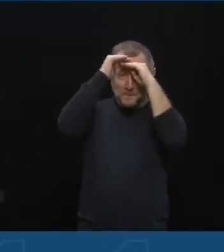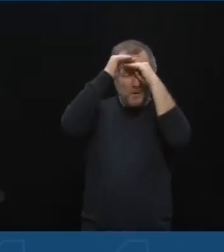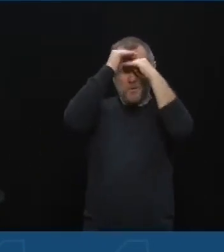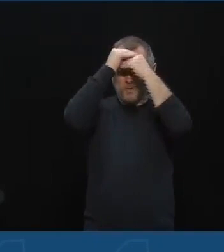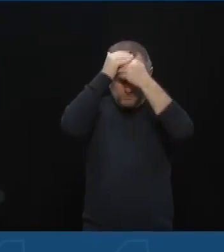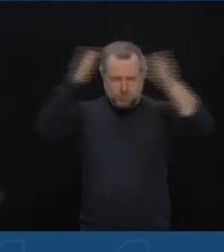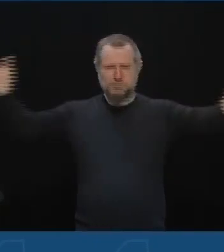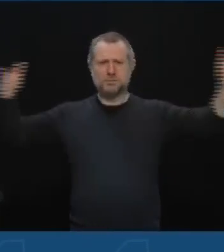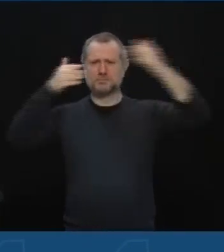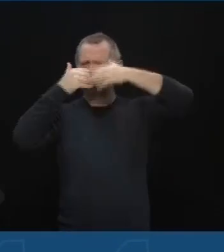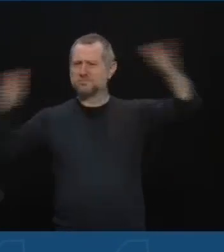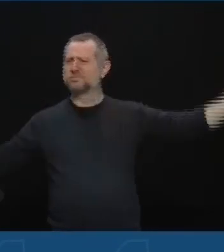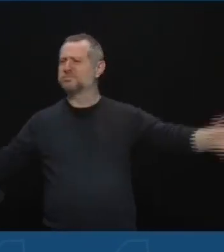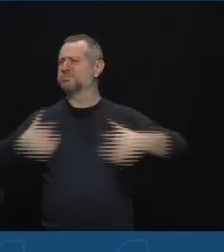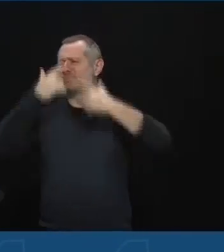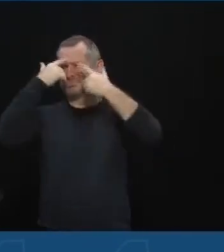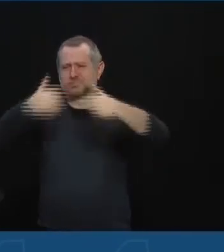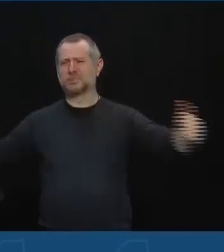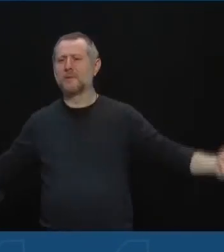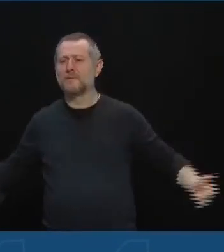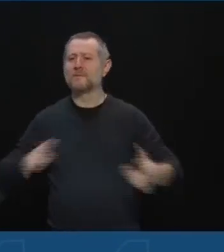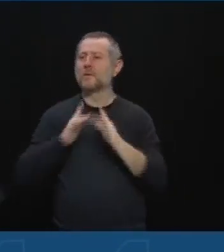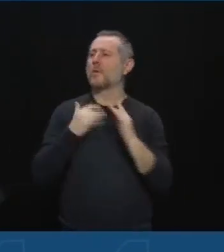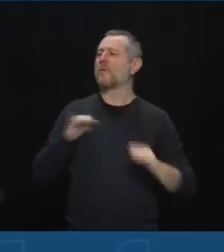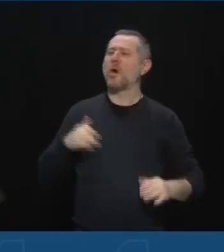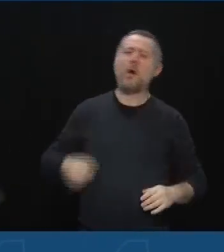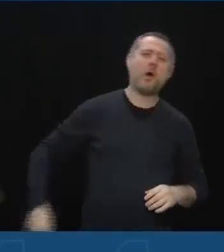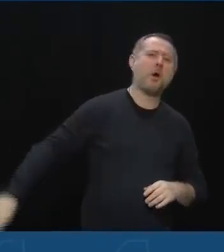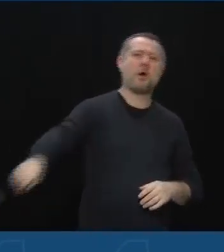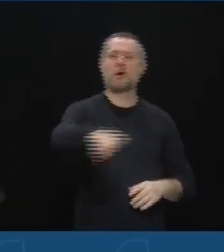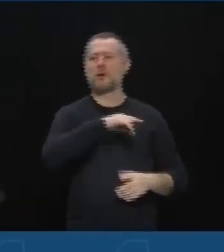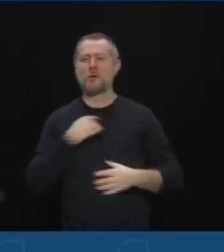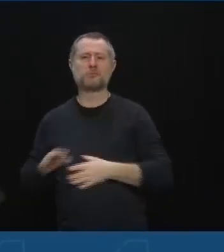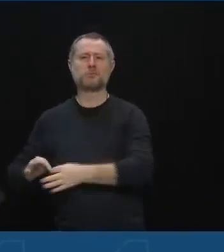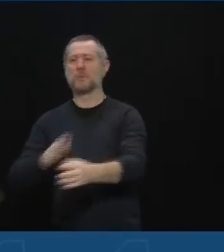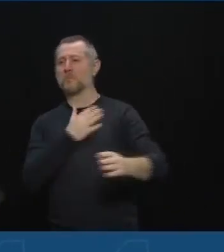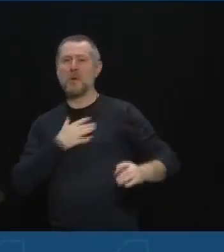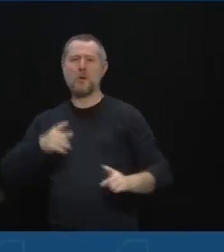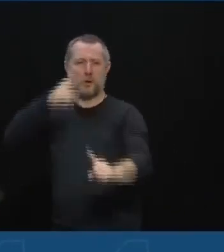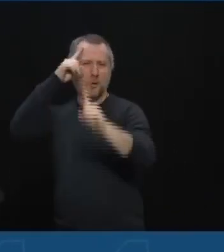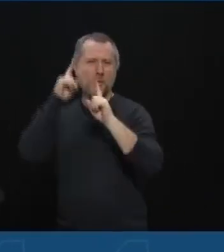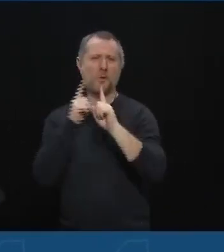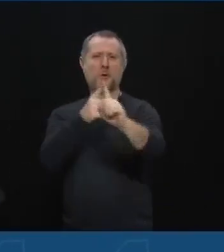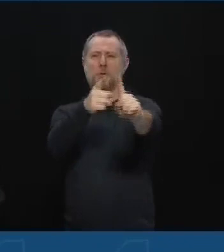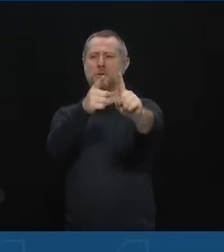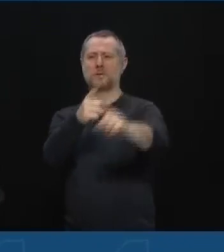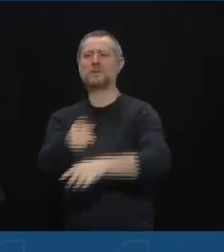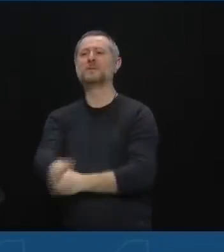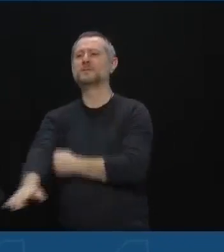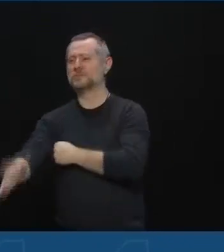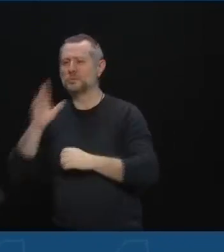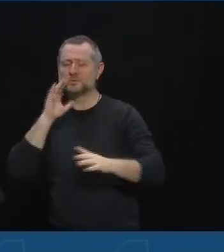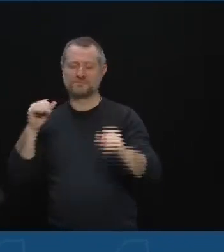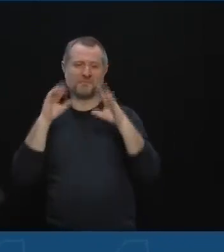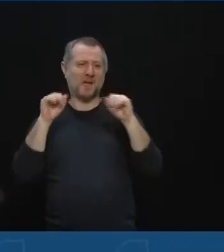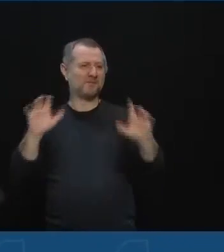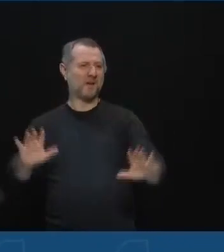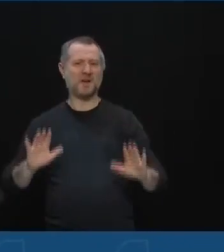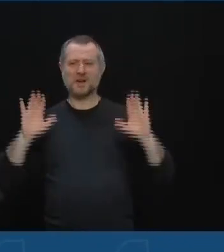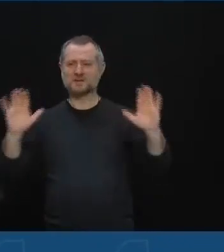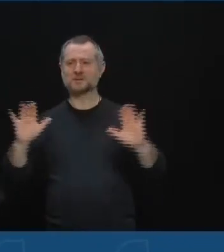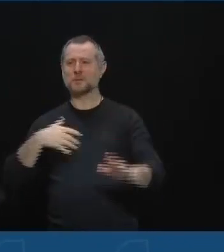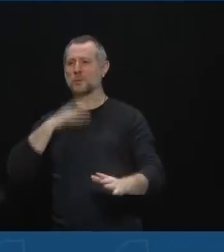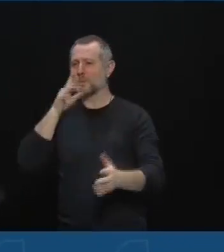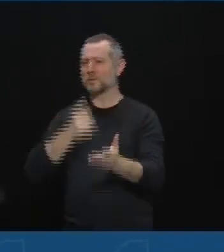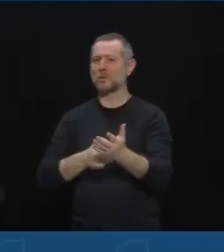make it, the community feel like it's one again, and that's what I really want to achieve. And so I think that's going to be fantastic, and this is going to be something we're going to be talking about for a long